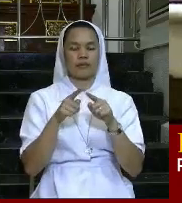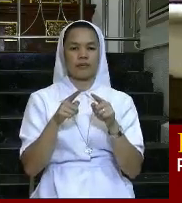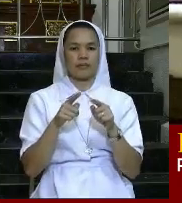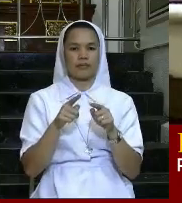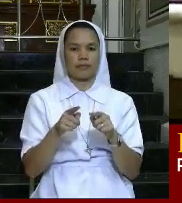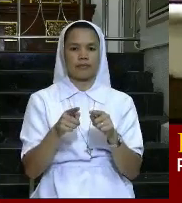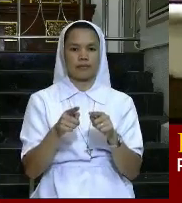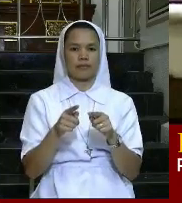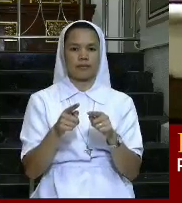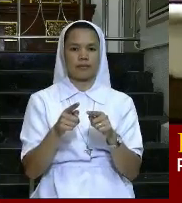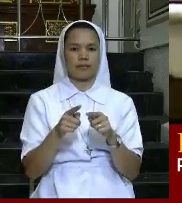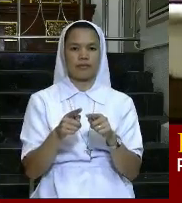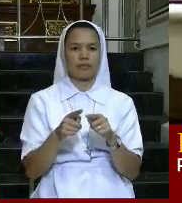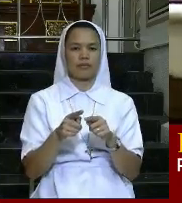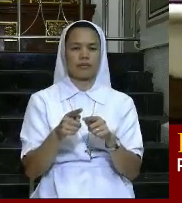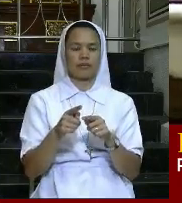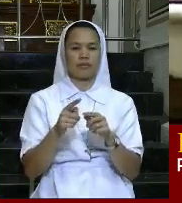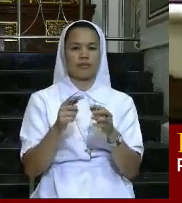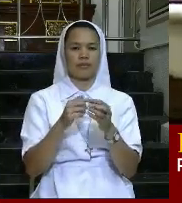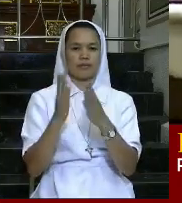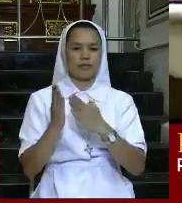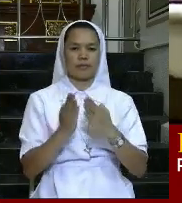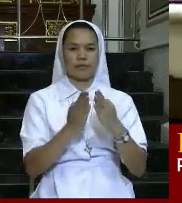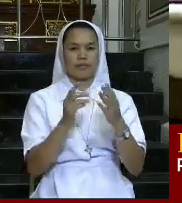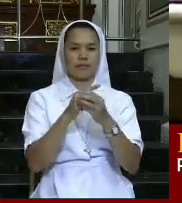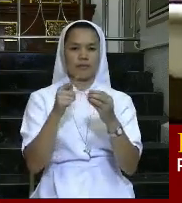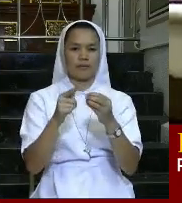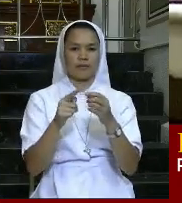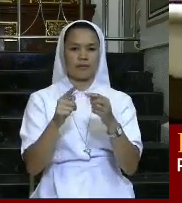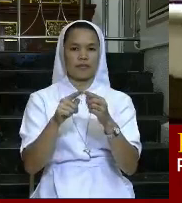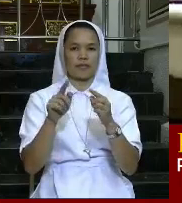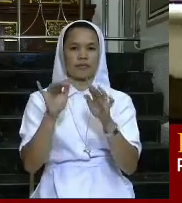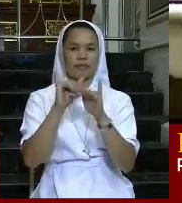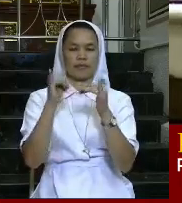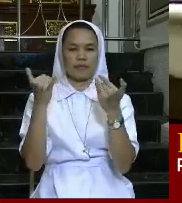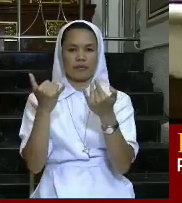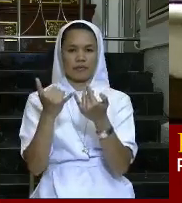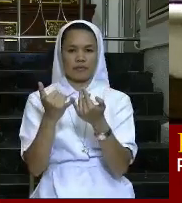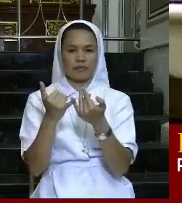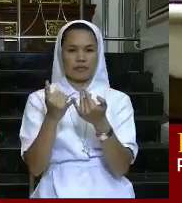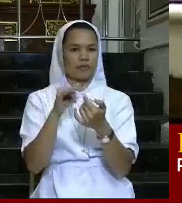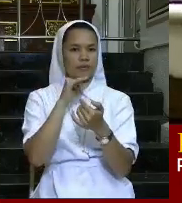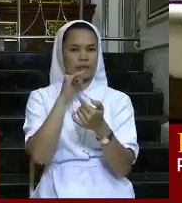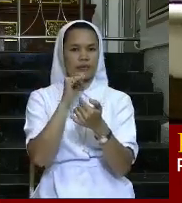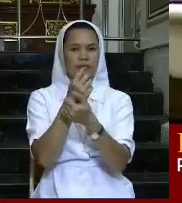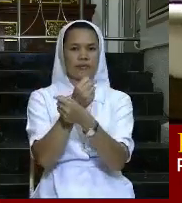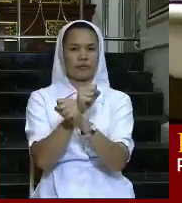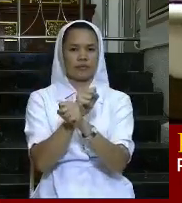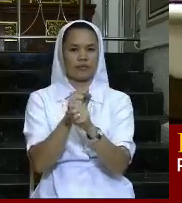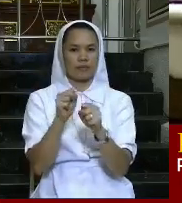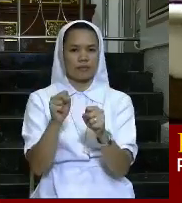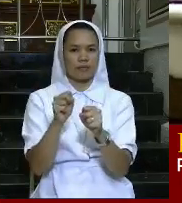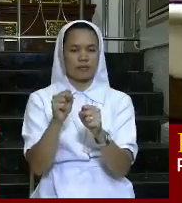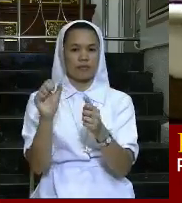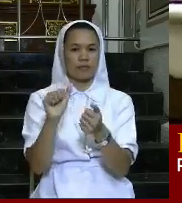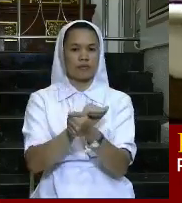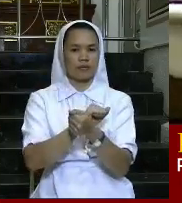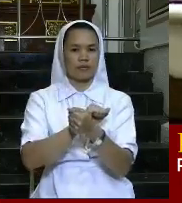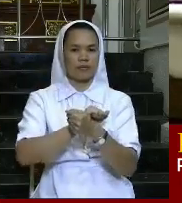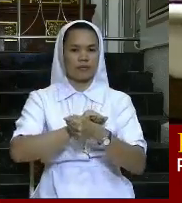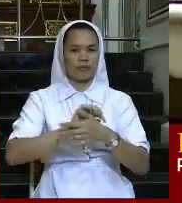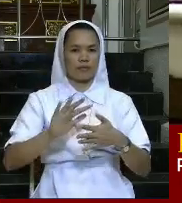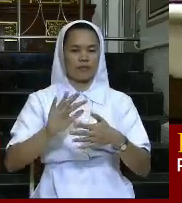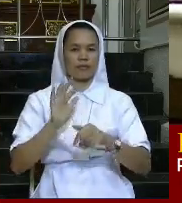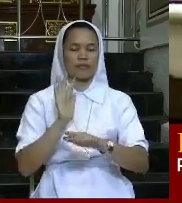days will bring about to our communities. We cannot seem to stem the destructive